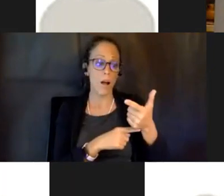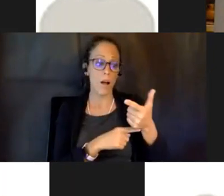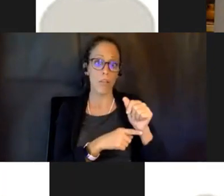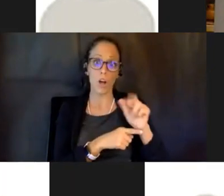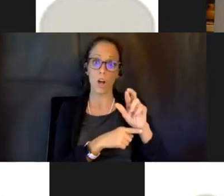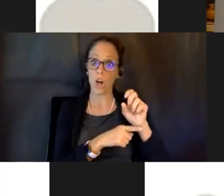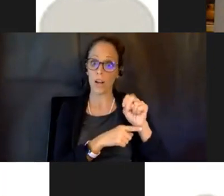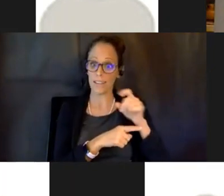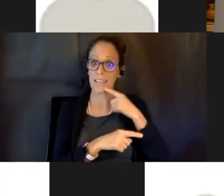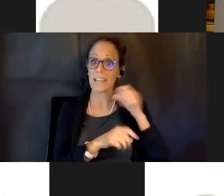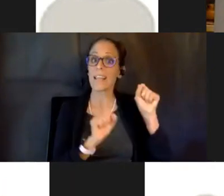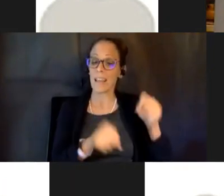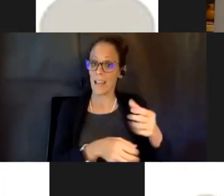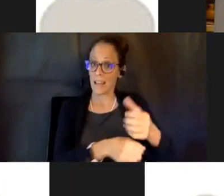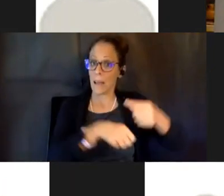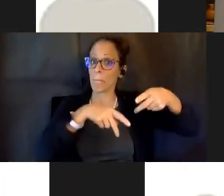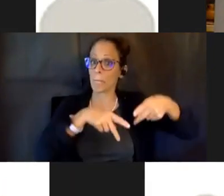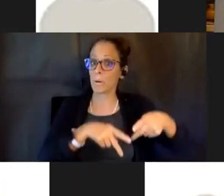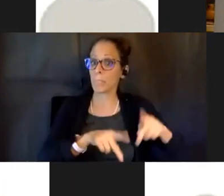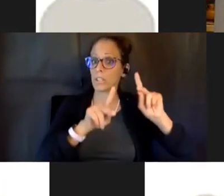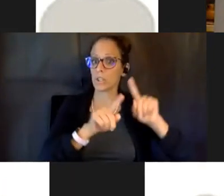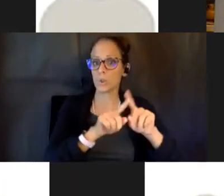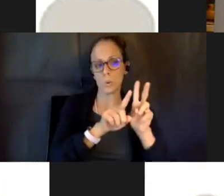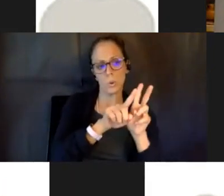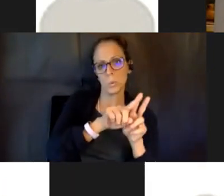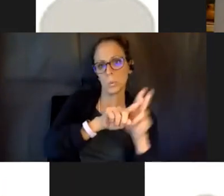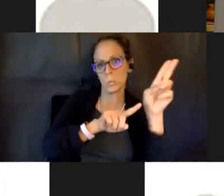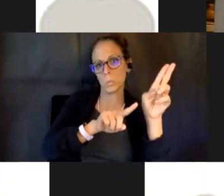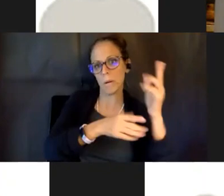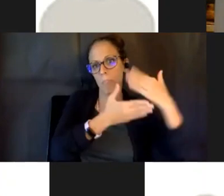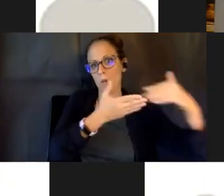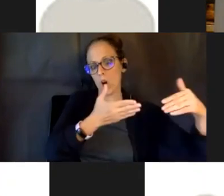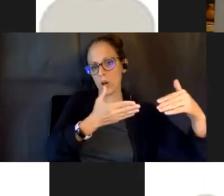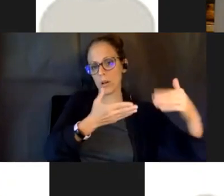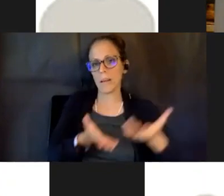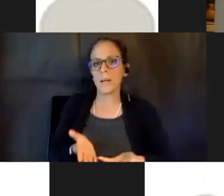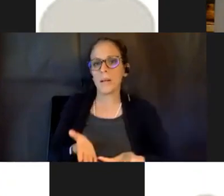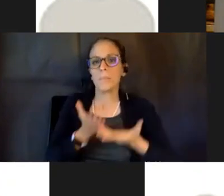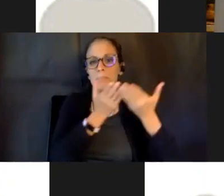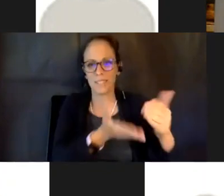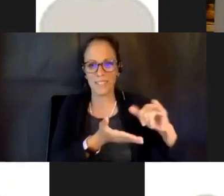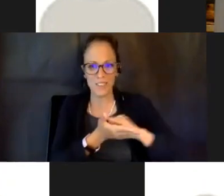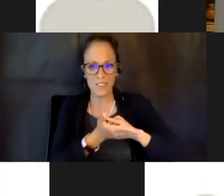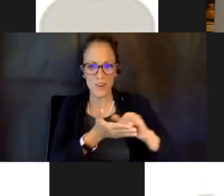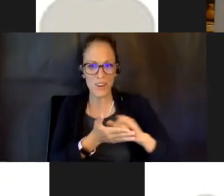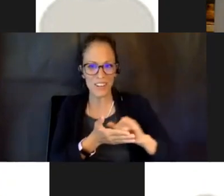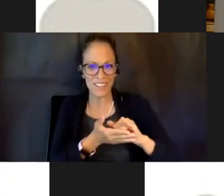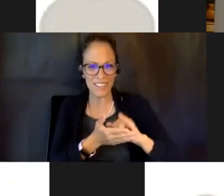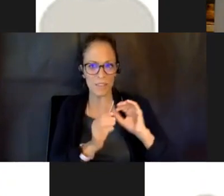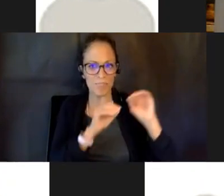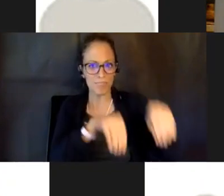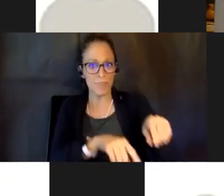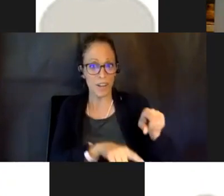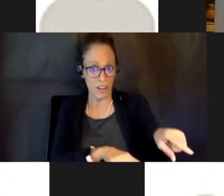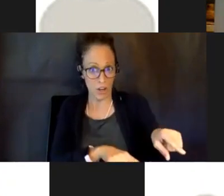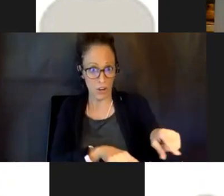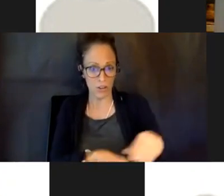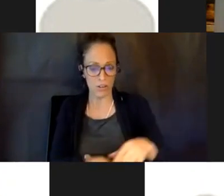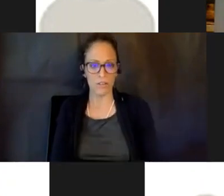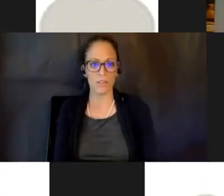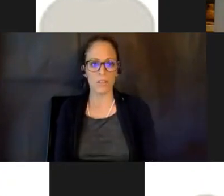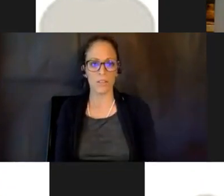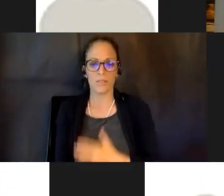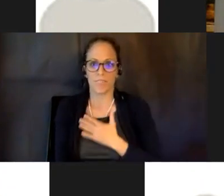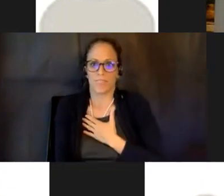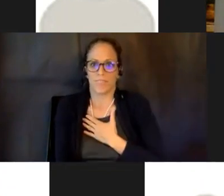trust and get a sampling of that tree and bring it to the New York Botanical Gardens so that we can, the story can be told there. But this, the plot gets